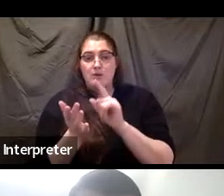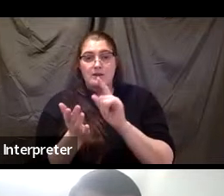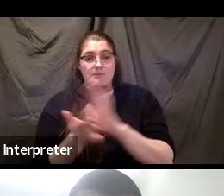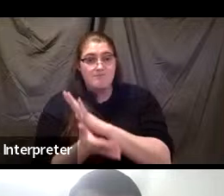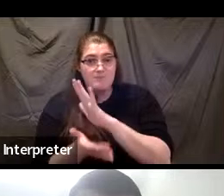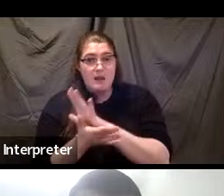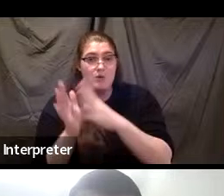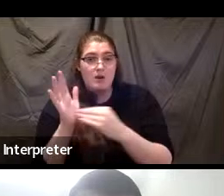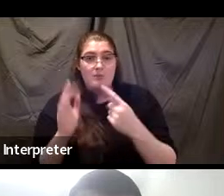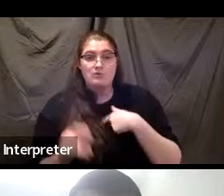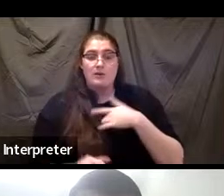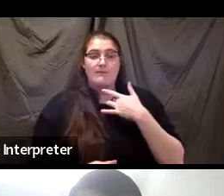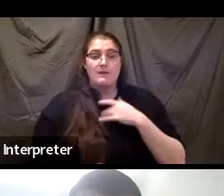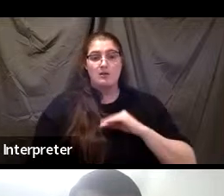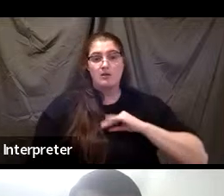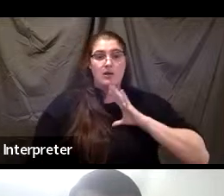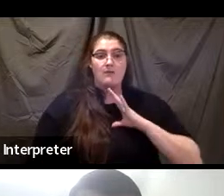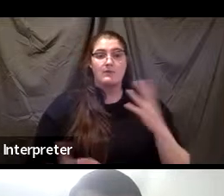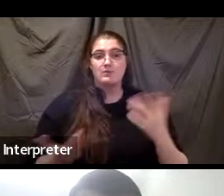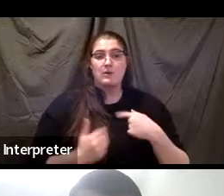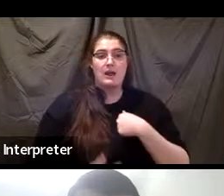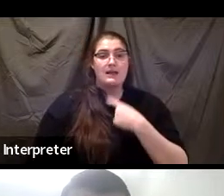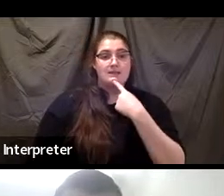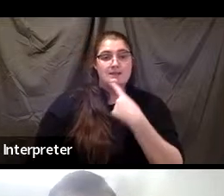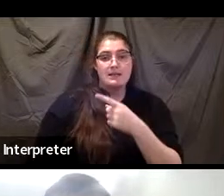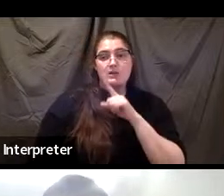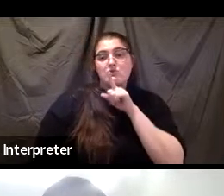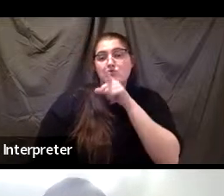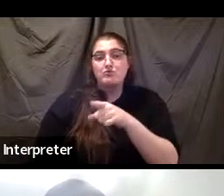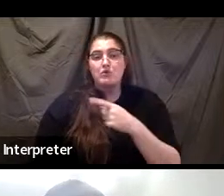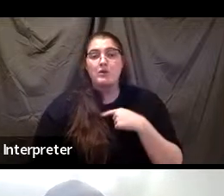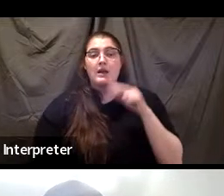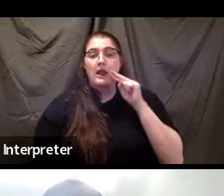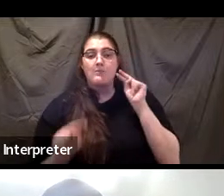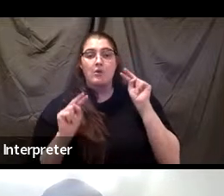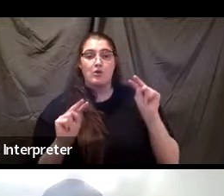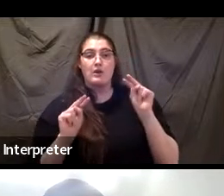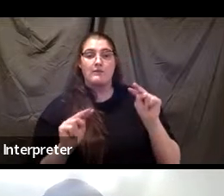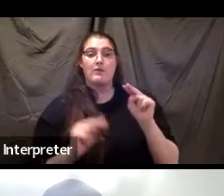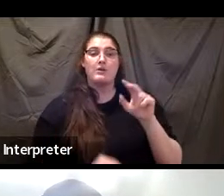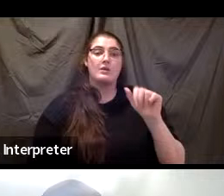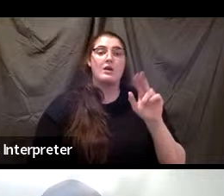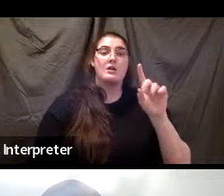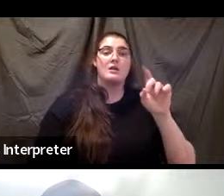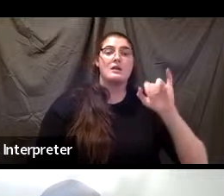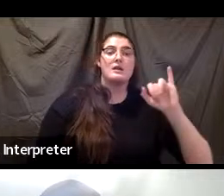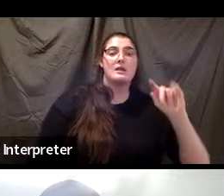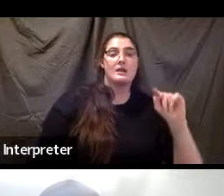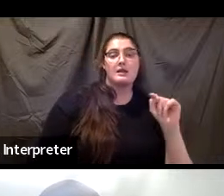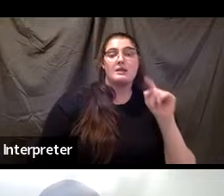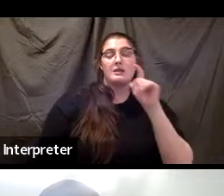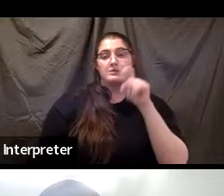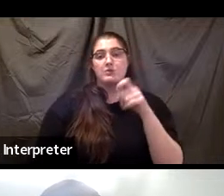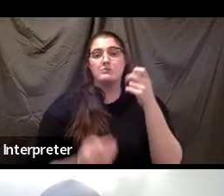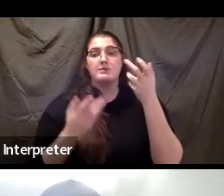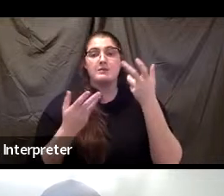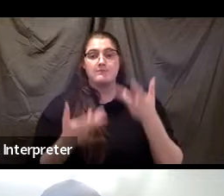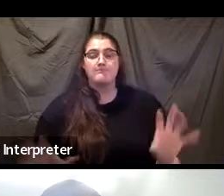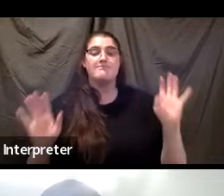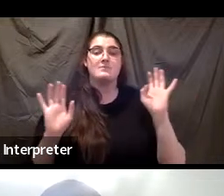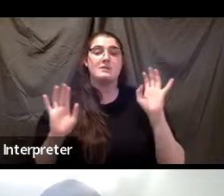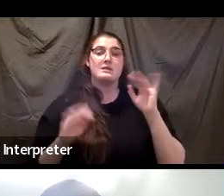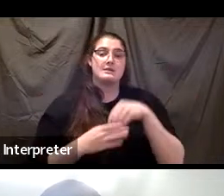very confident that what I say is true. And I'm looking forward to the audit that was supposed to be completed